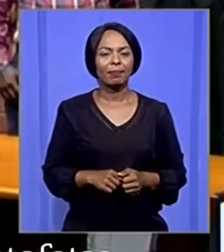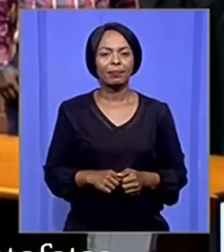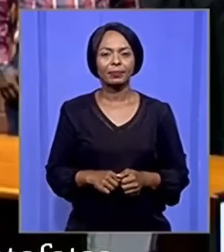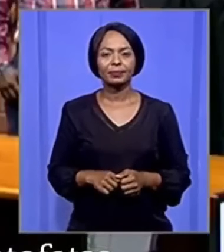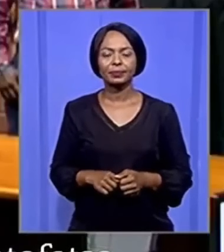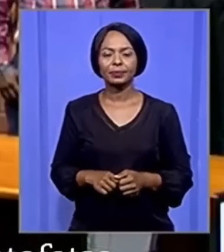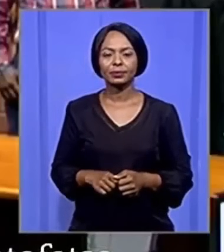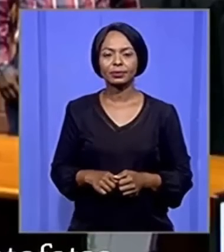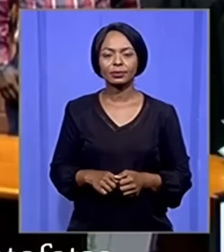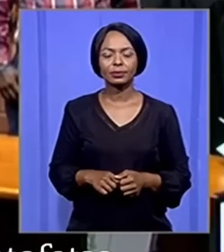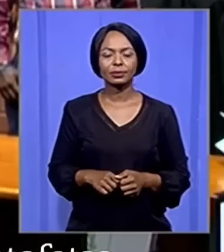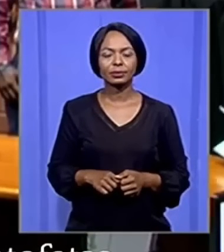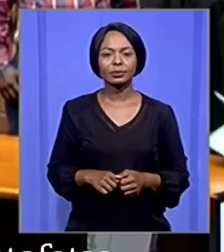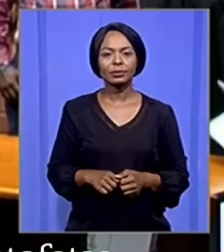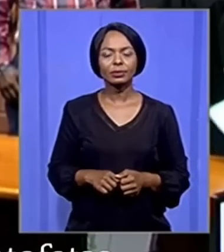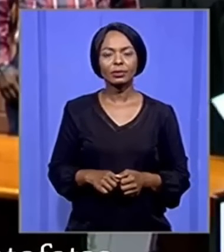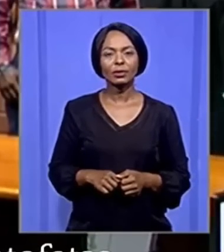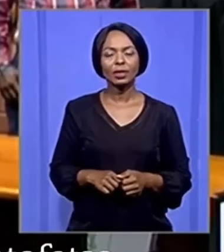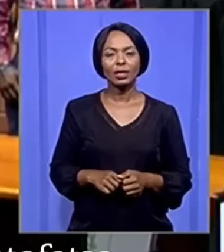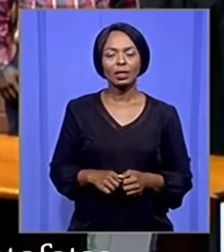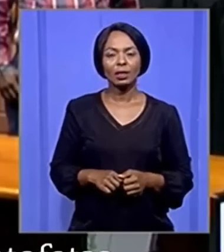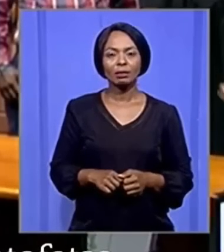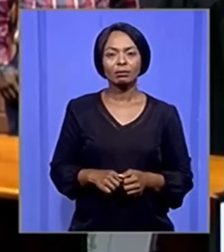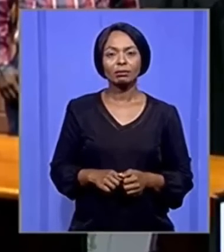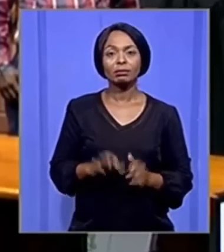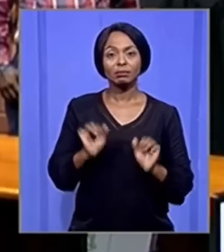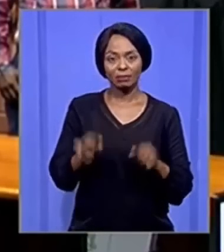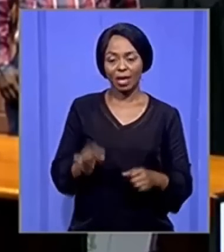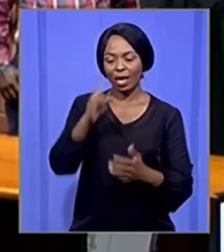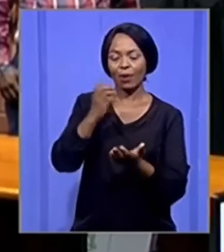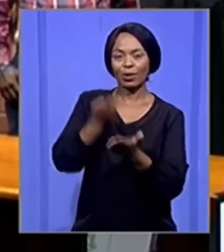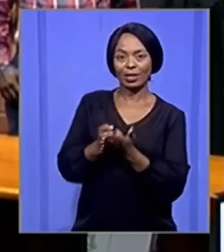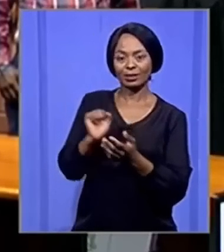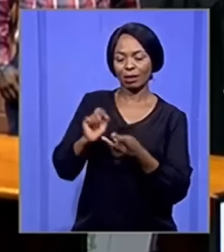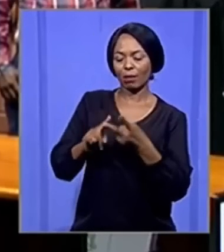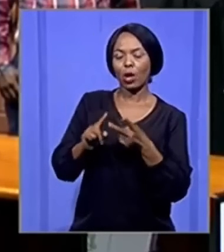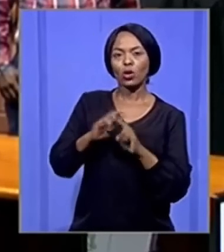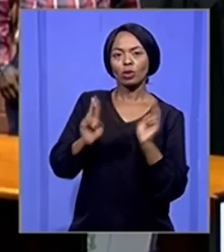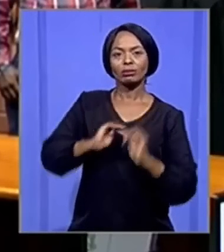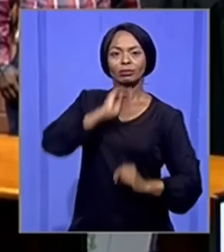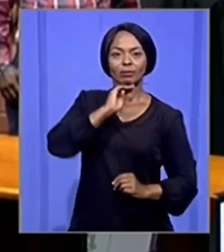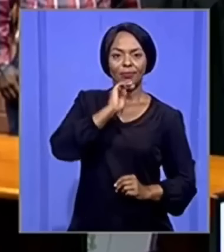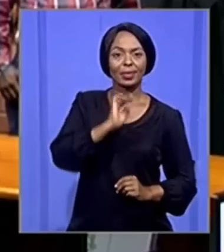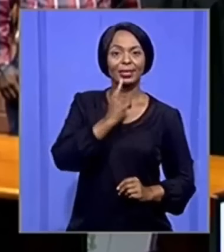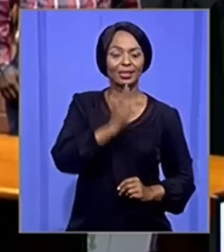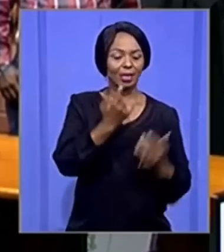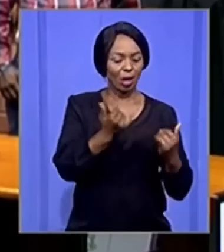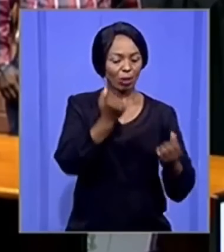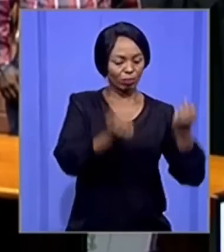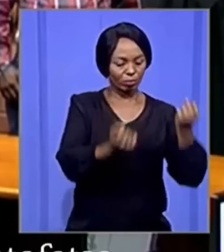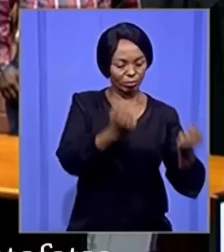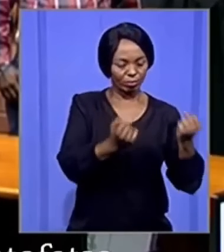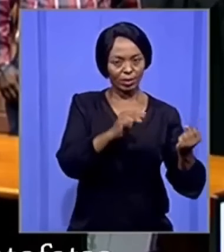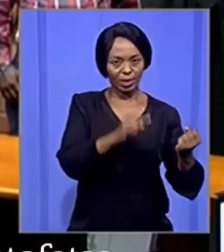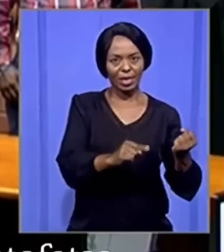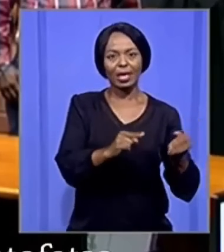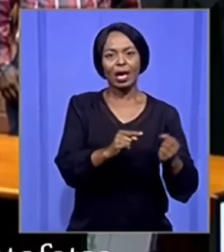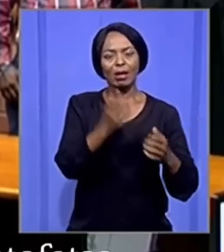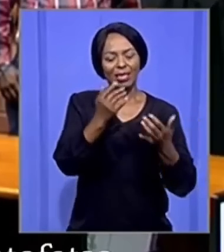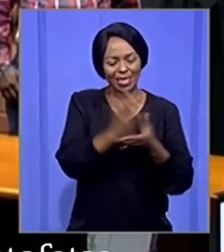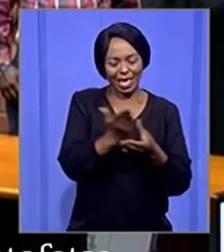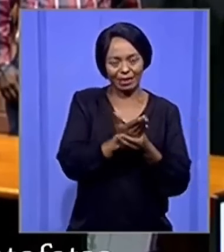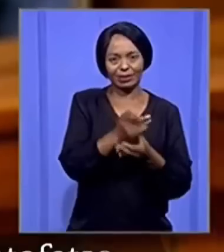Moeledi wa Sifiso Mkhwanazi wa dingwaga di le 22 o lekile go lopa kgotlatshekelo gore e tsholole ditatofatso tsa petelelo a